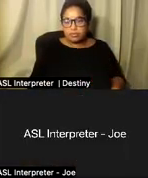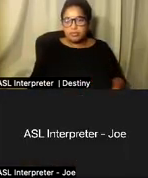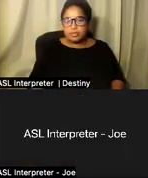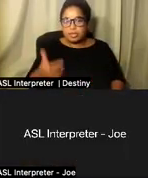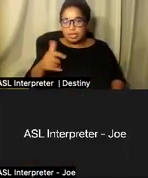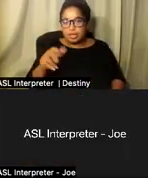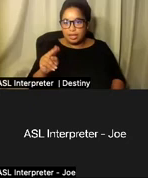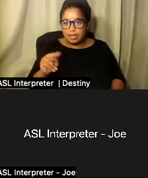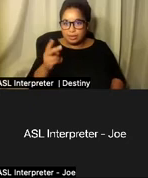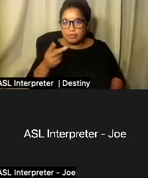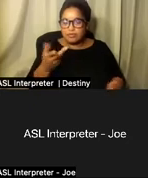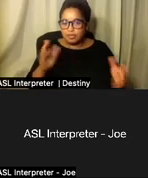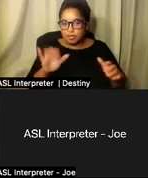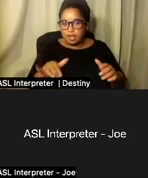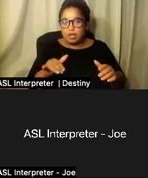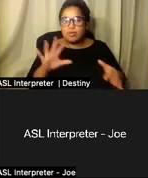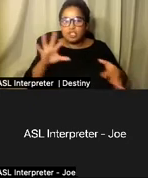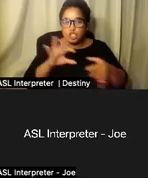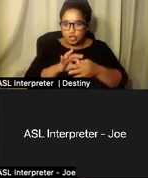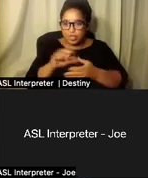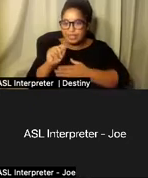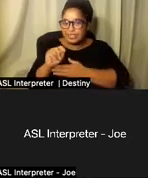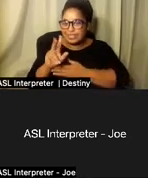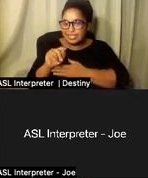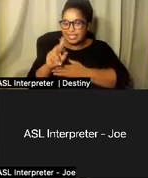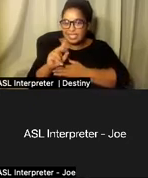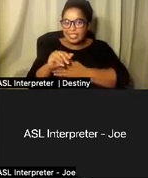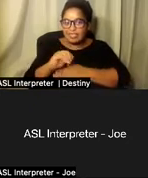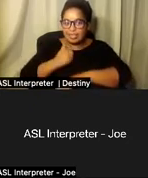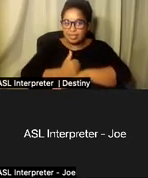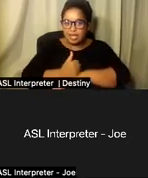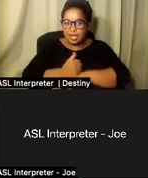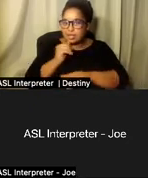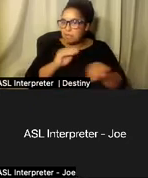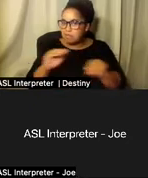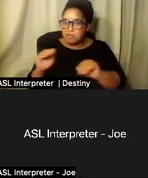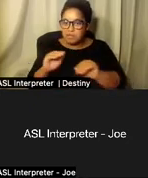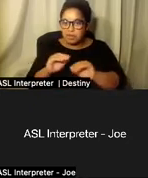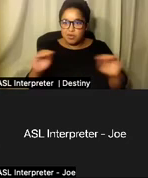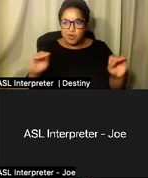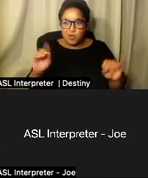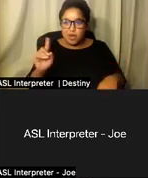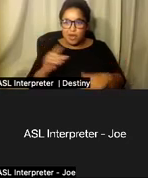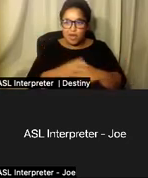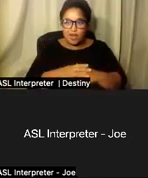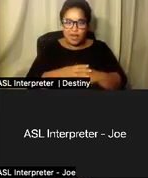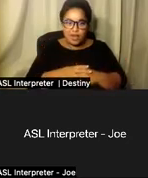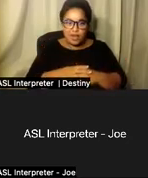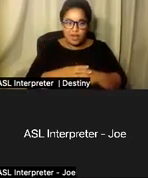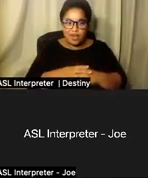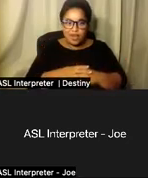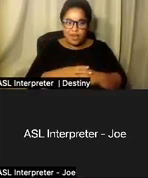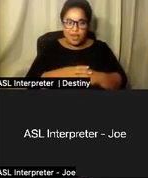toss it back to you. We have secured the TV stand successfully, and this is not going anywhere. Trevyn, one question that just came in is, can you attach it to